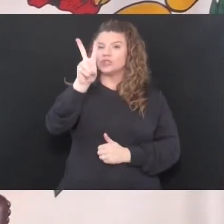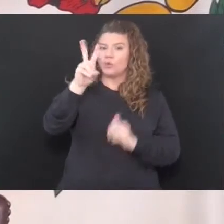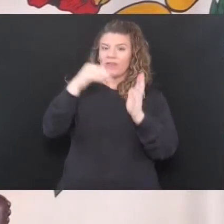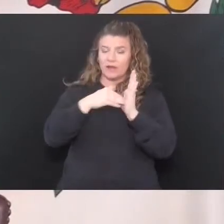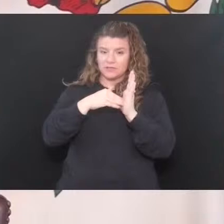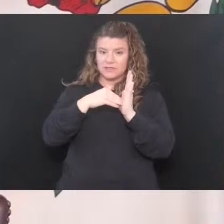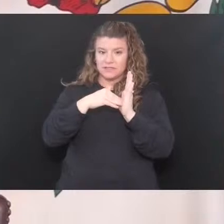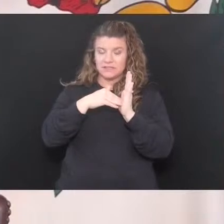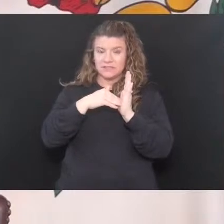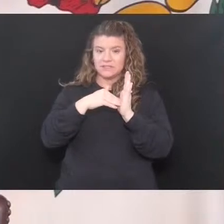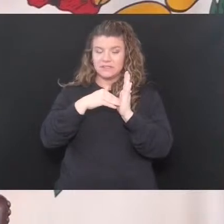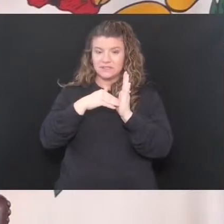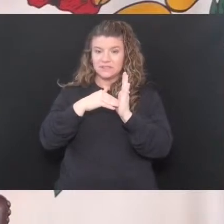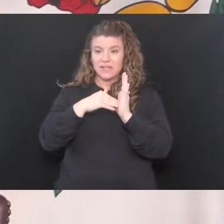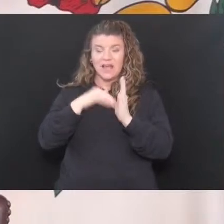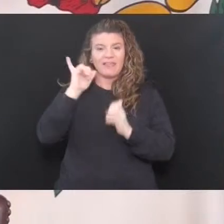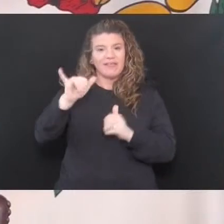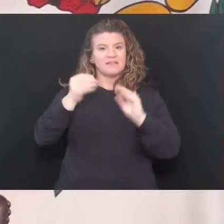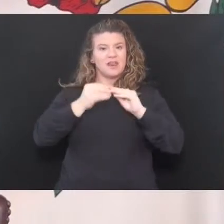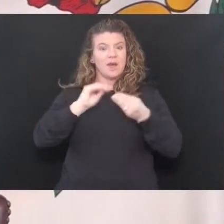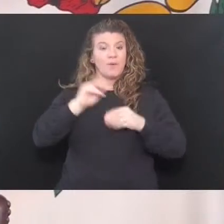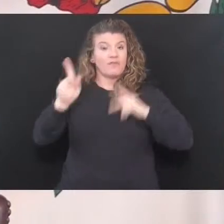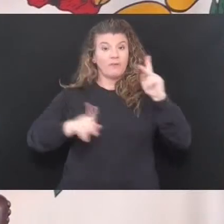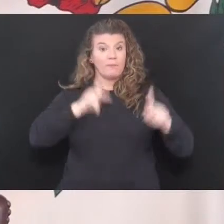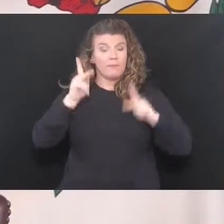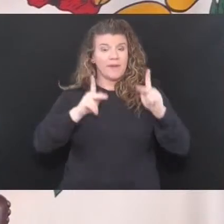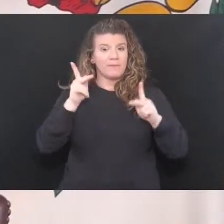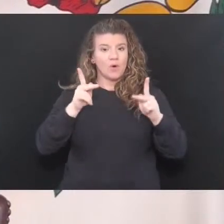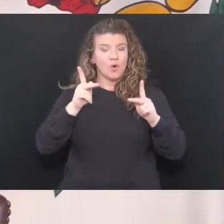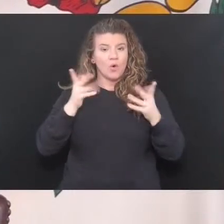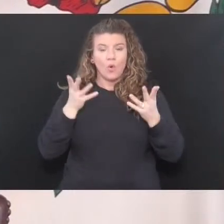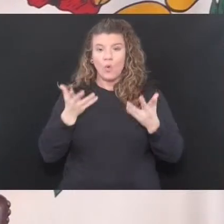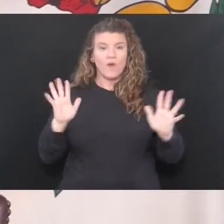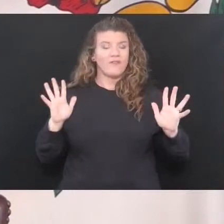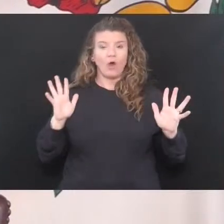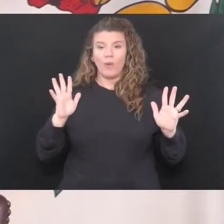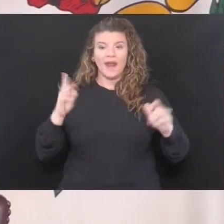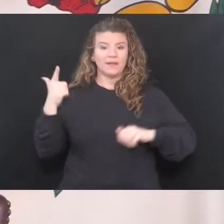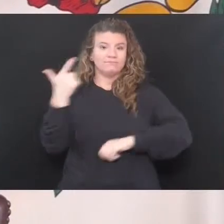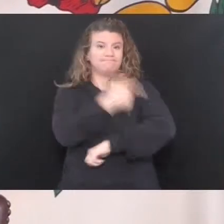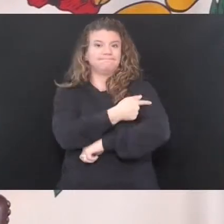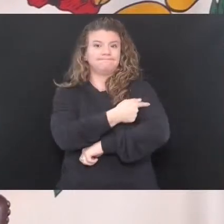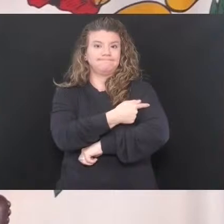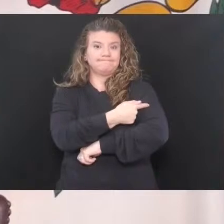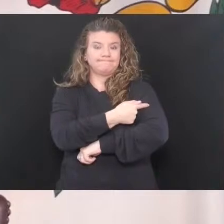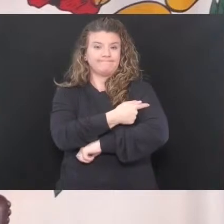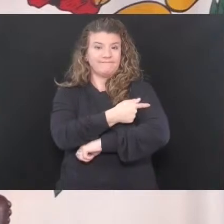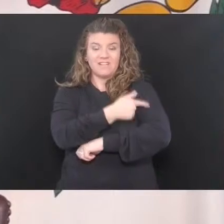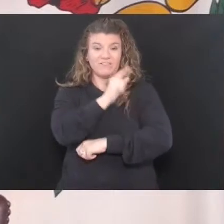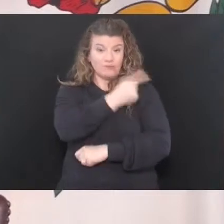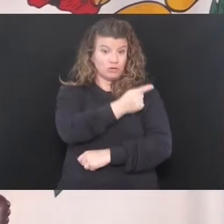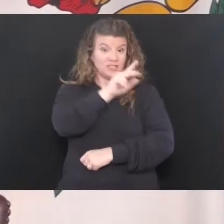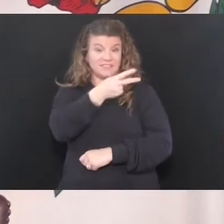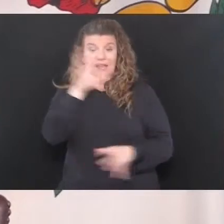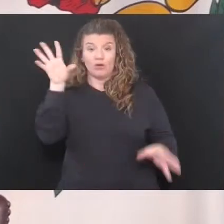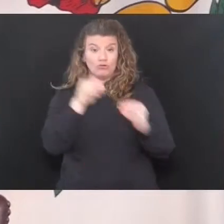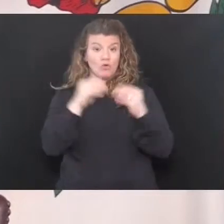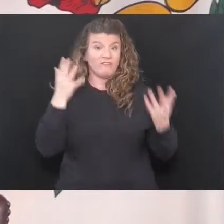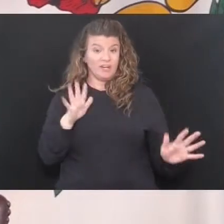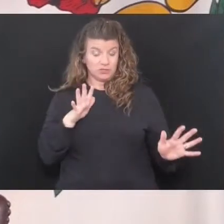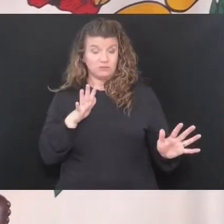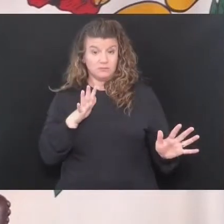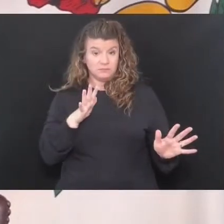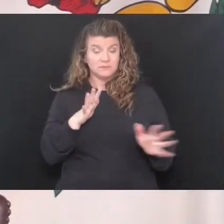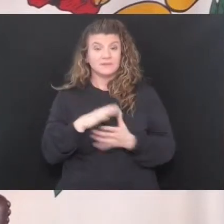1,162,000, and the number of people that we have absolutely put first and second doses total in people's